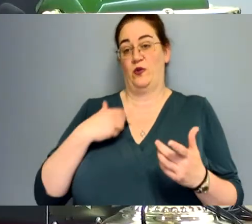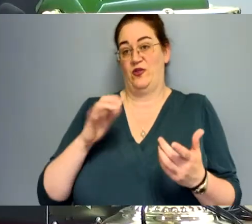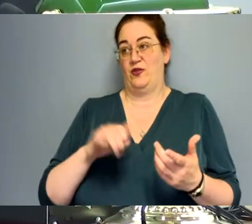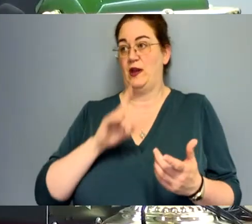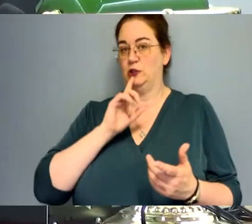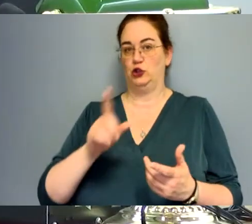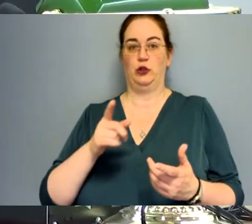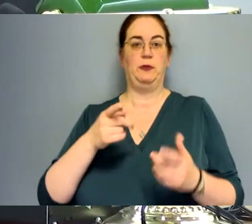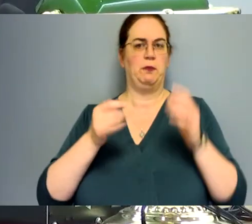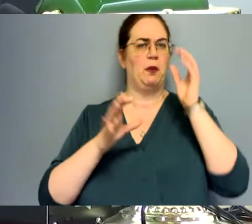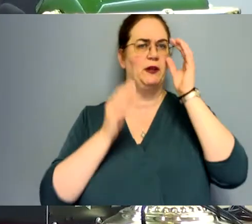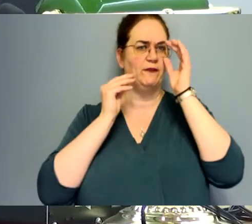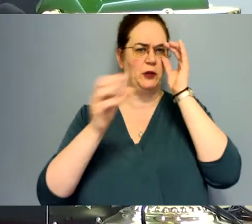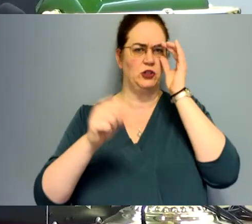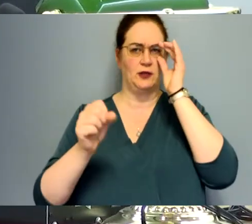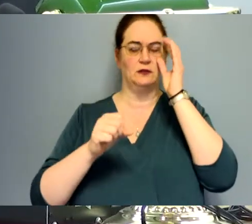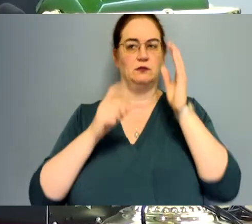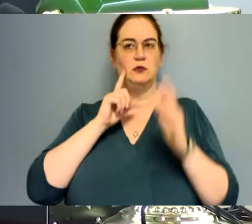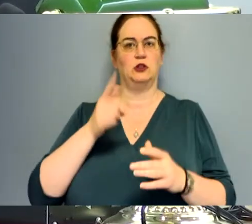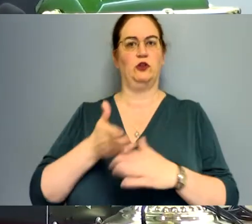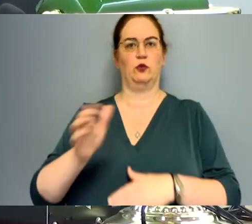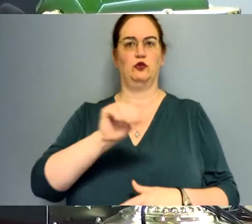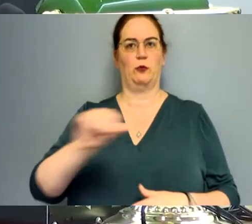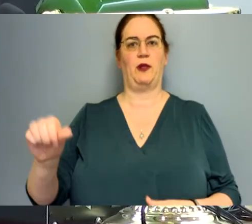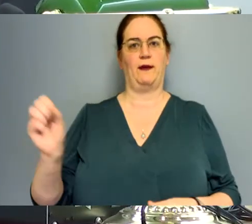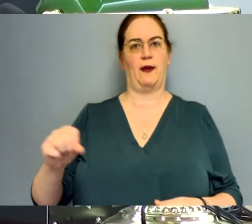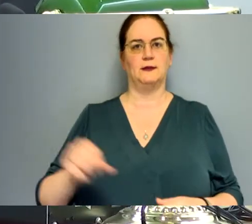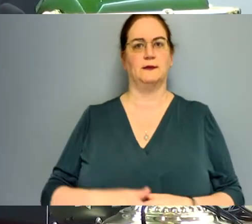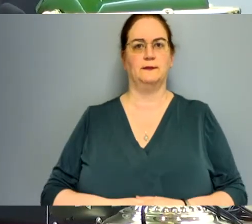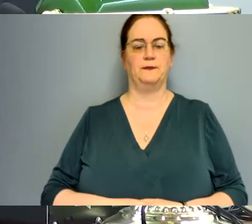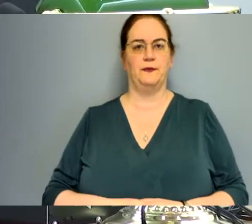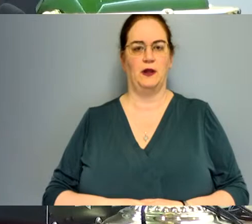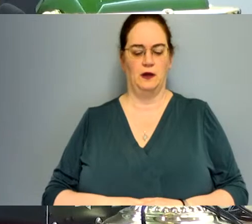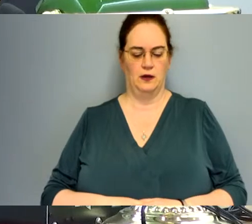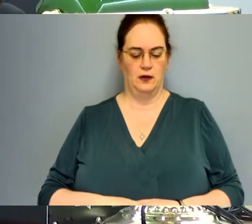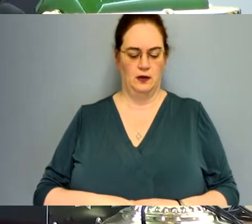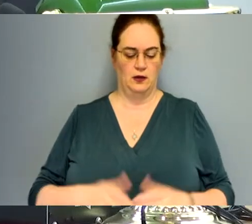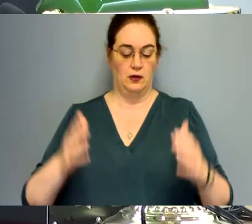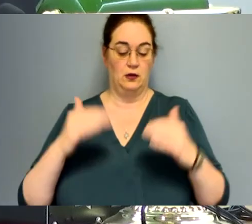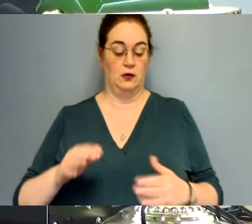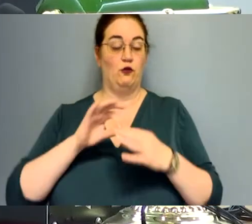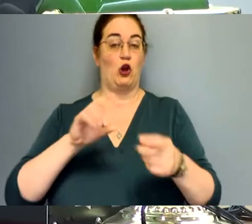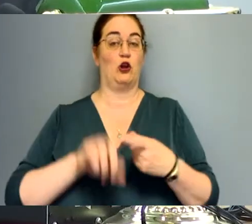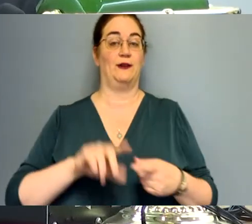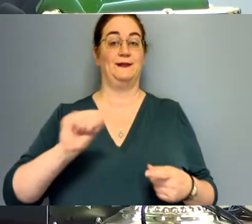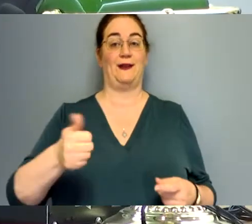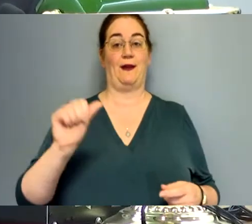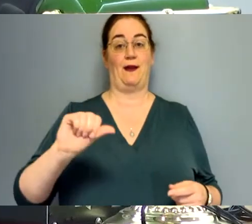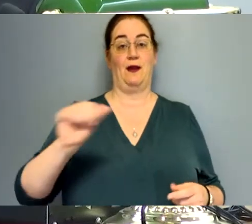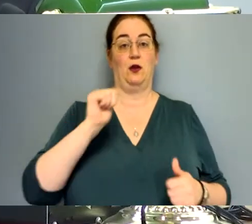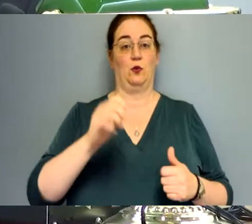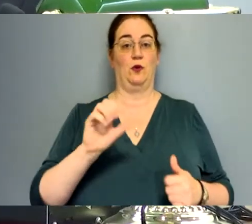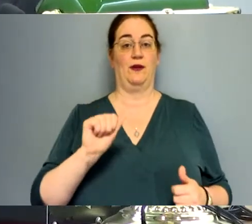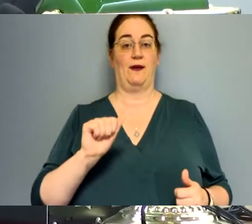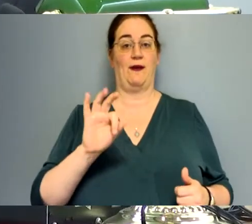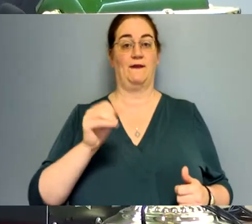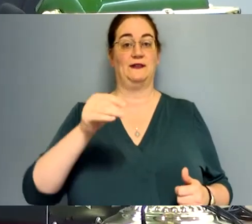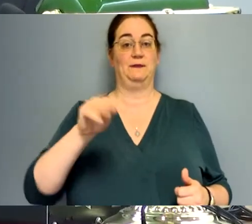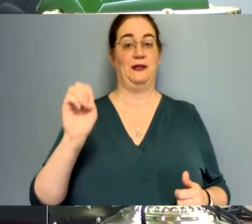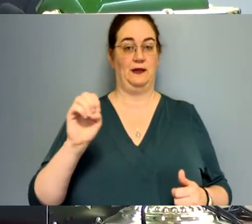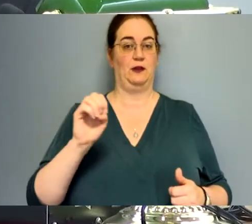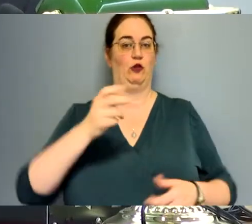it should be public information, yes, through AAA. Yeah, okay. Regarding 10A with the AFSCME, the